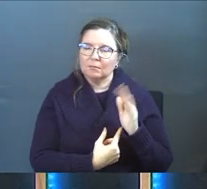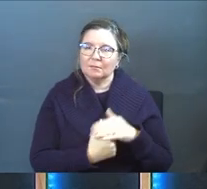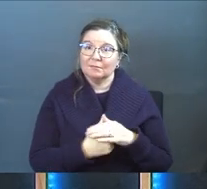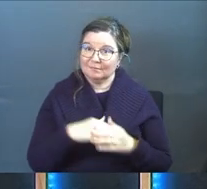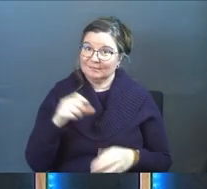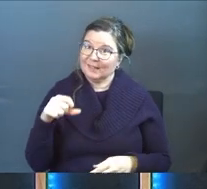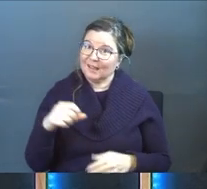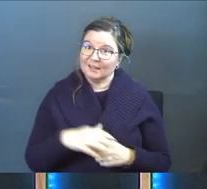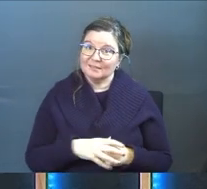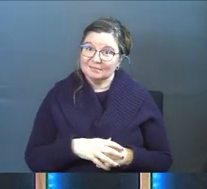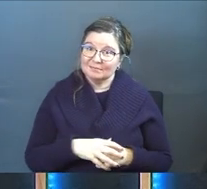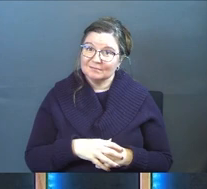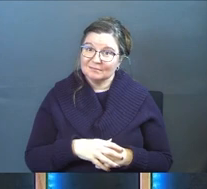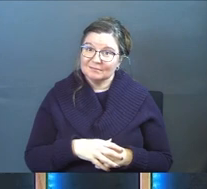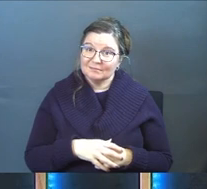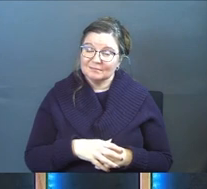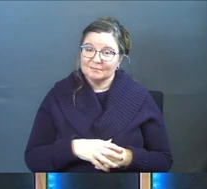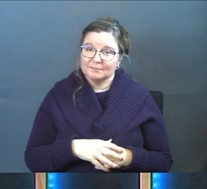Yeah.